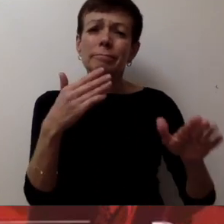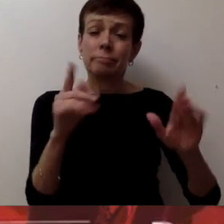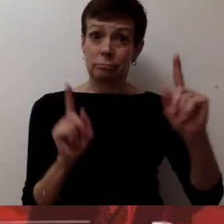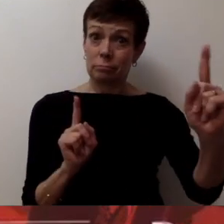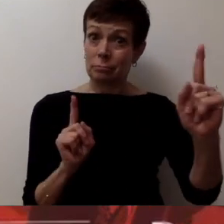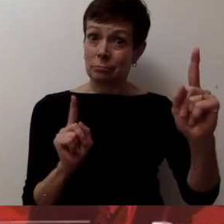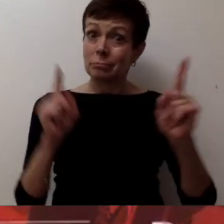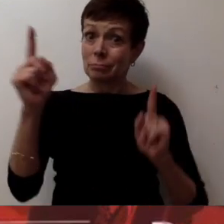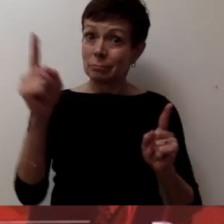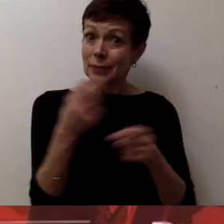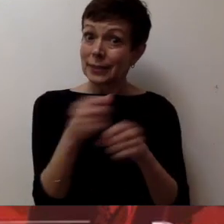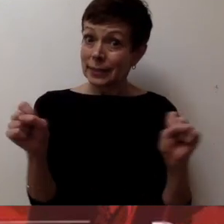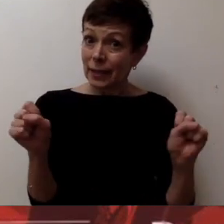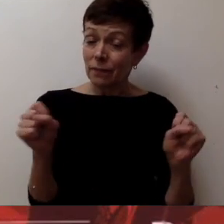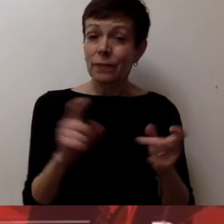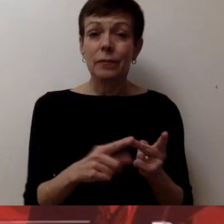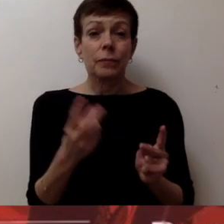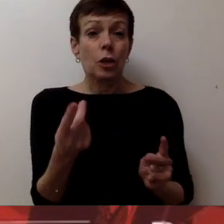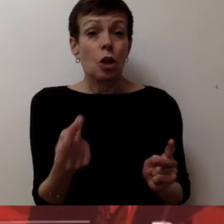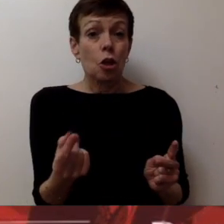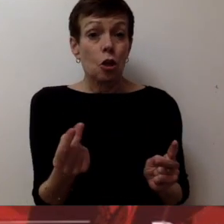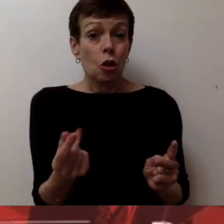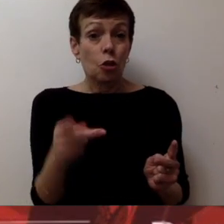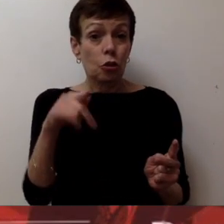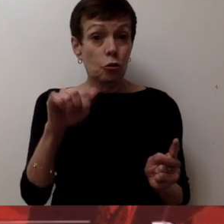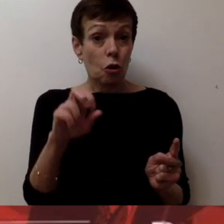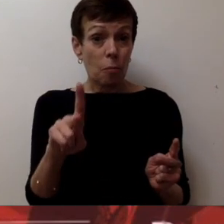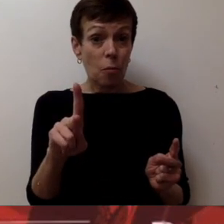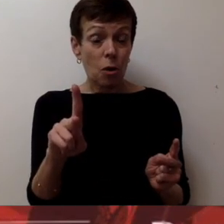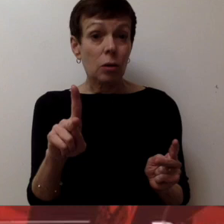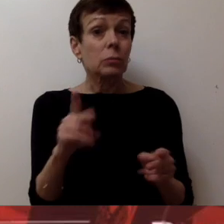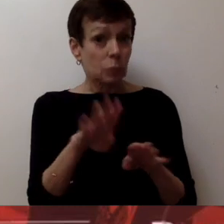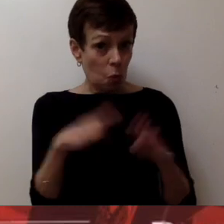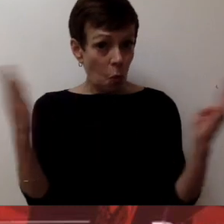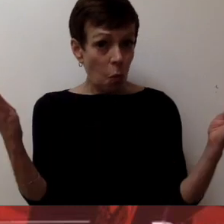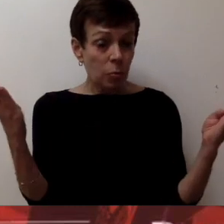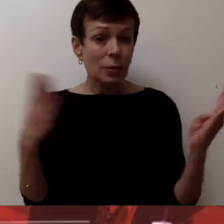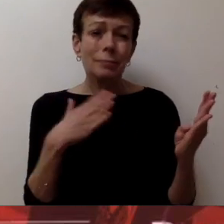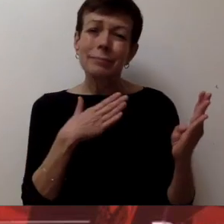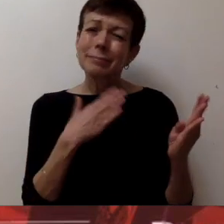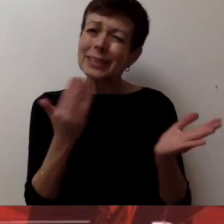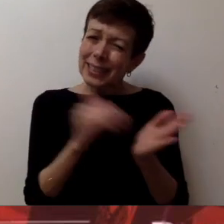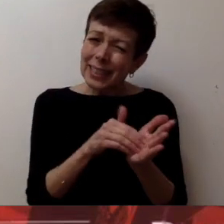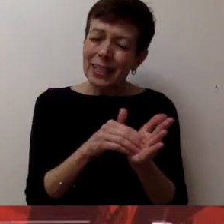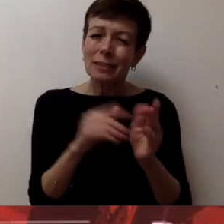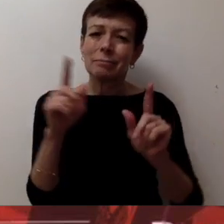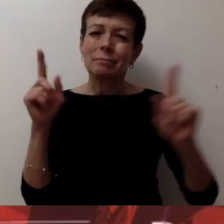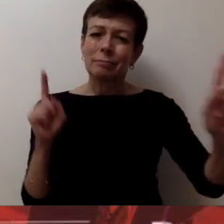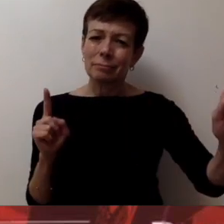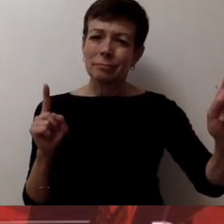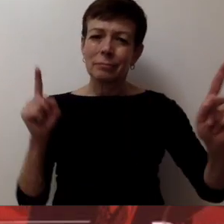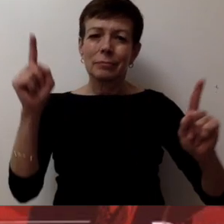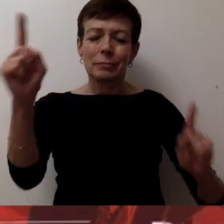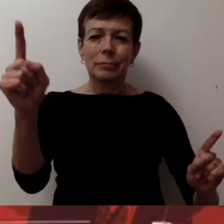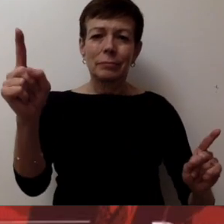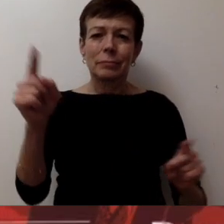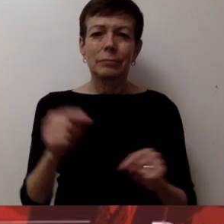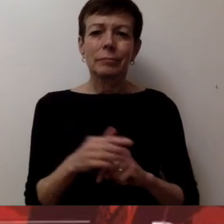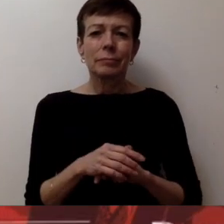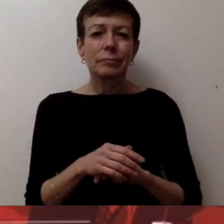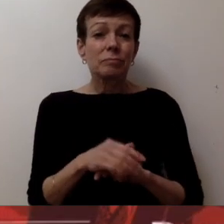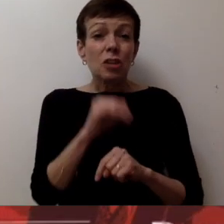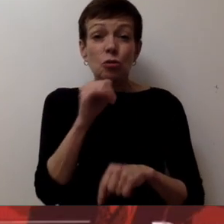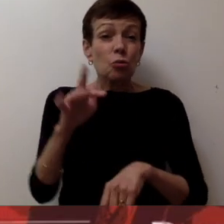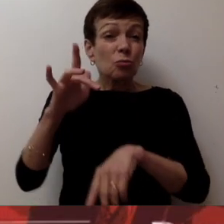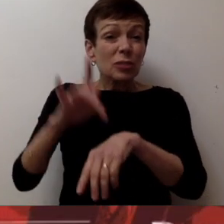with physical distancing. The dog park does remain open, but we do implore people to social distance in those areas. Avoid